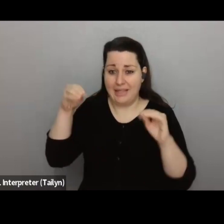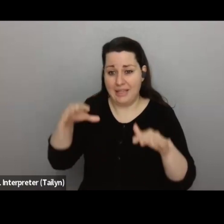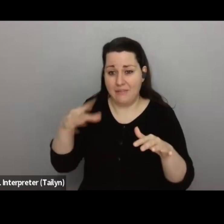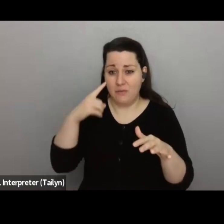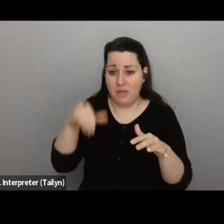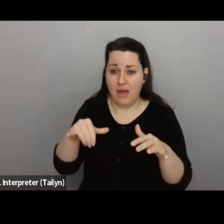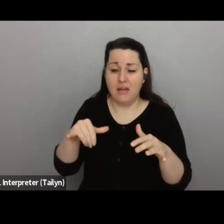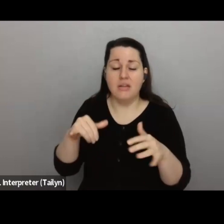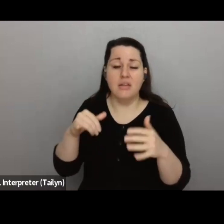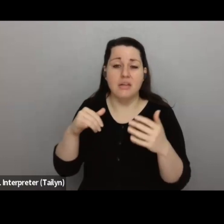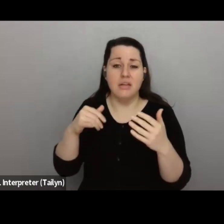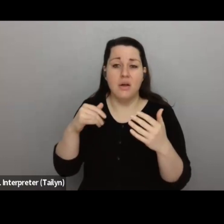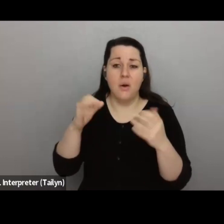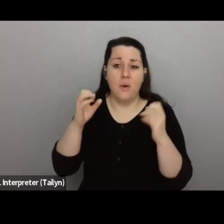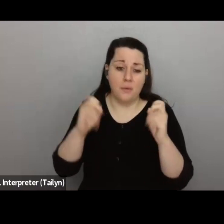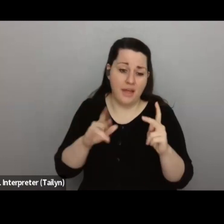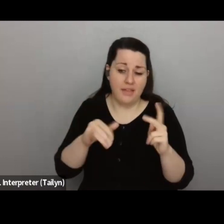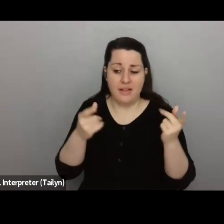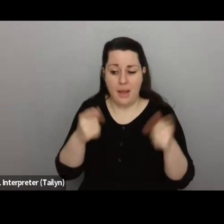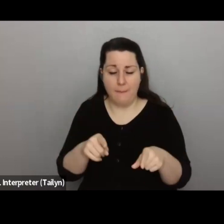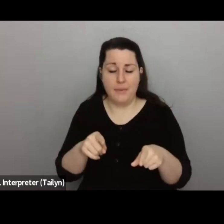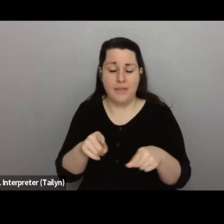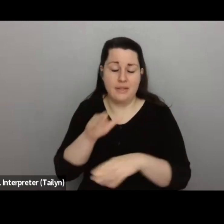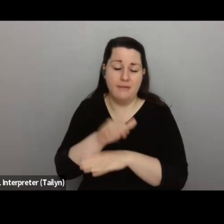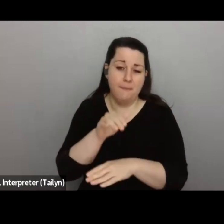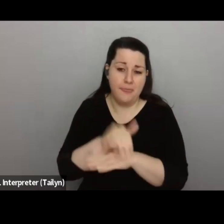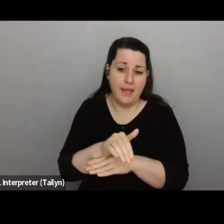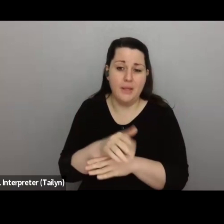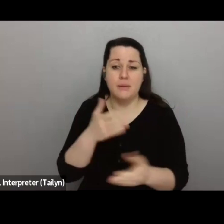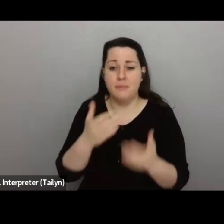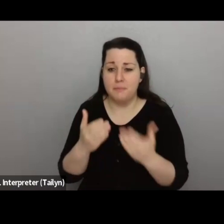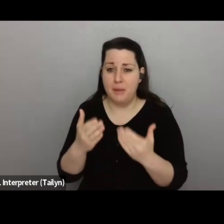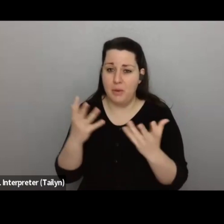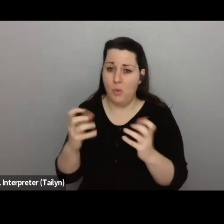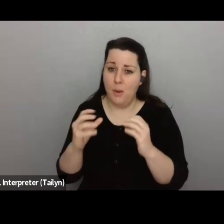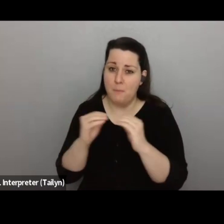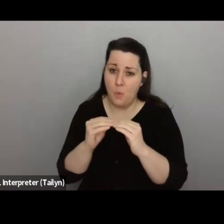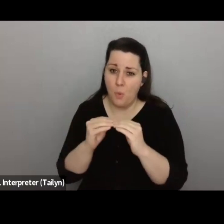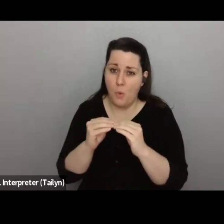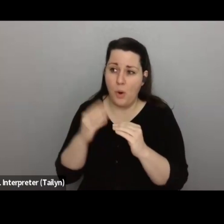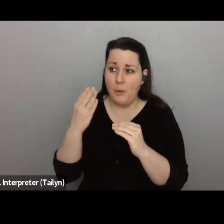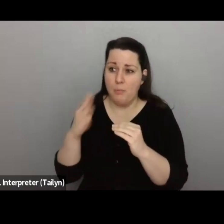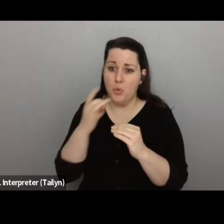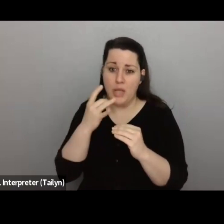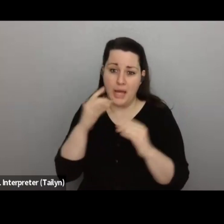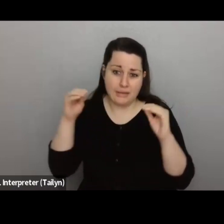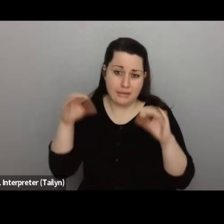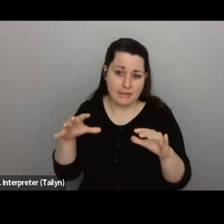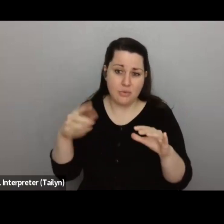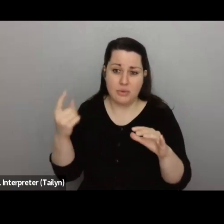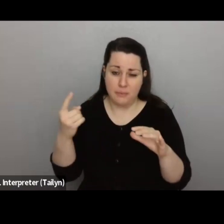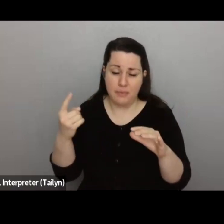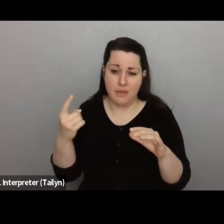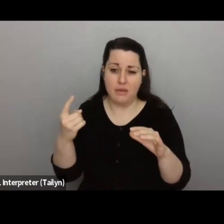of, okay, this is taking place at night, so maybe we want to have more blue lights or something of that